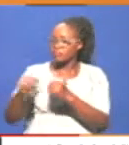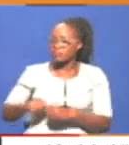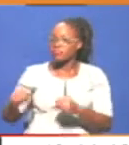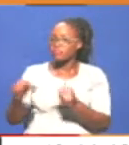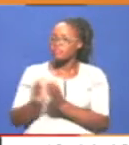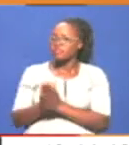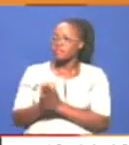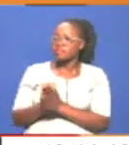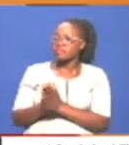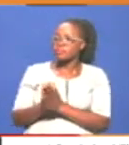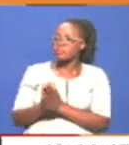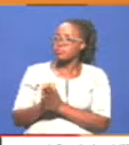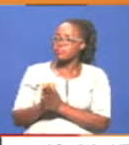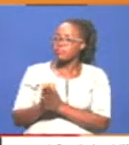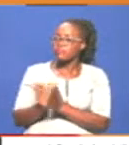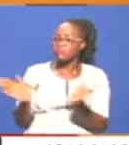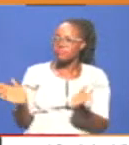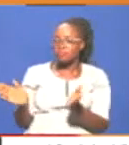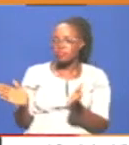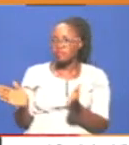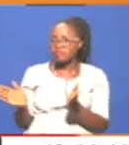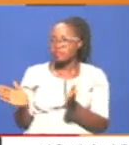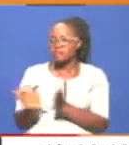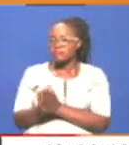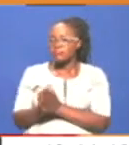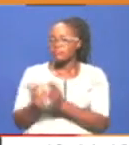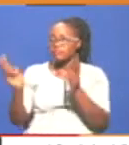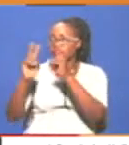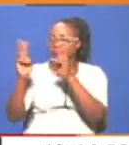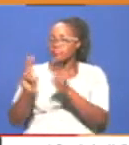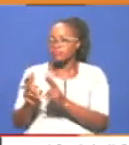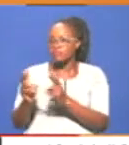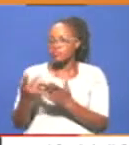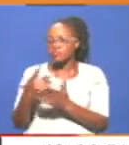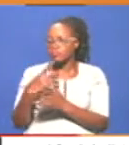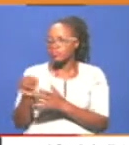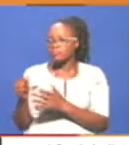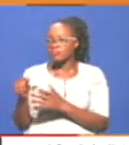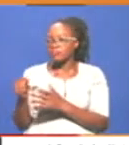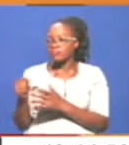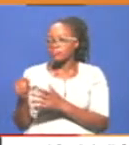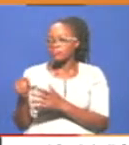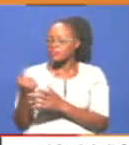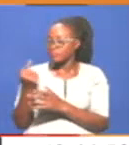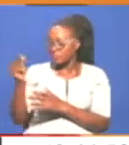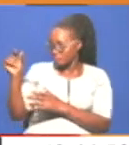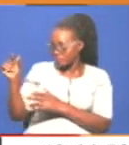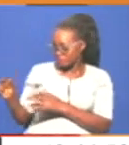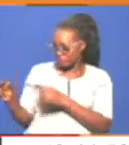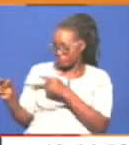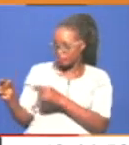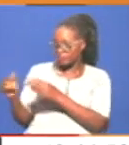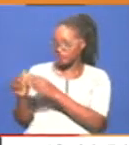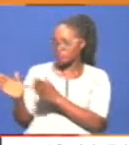grandmaster. So basically, the grandmaster, the full title is international grandmaster. So you've got these on one side, which is on the open